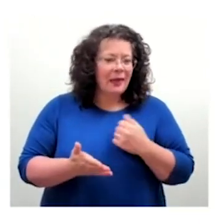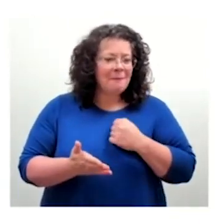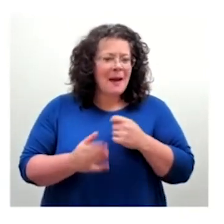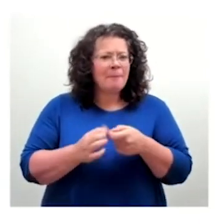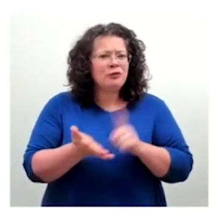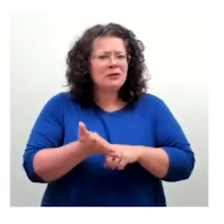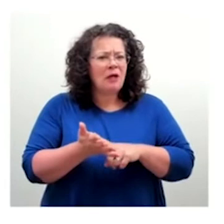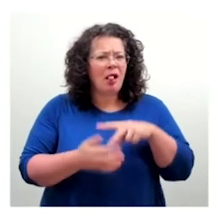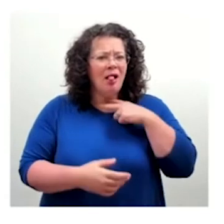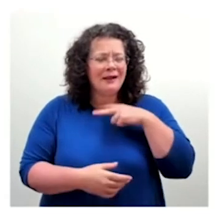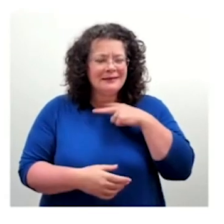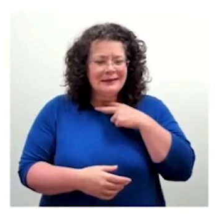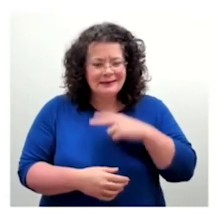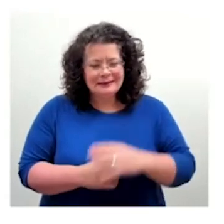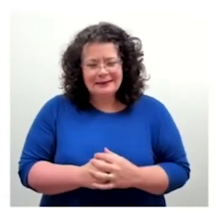afterwards. No.